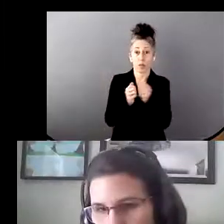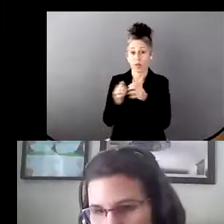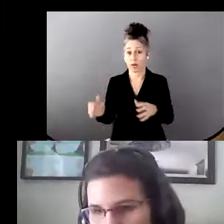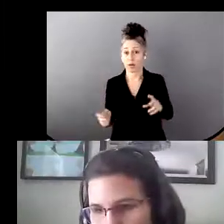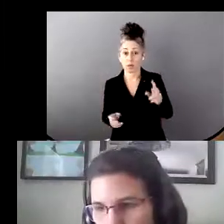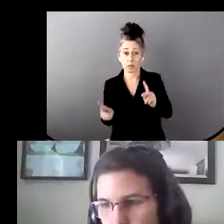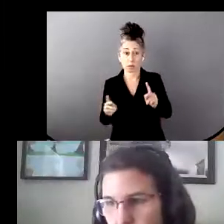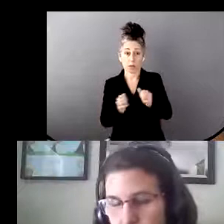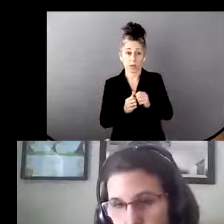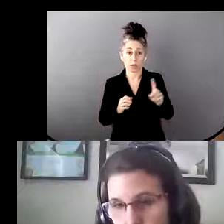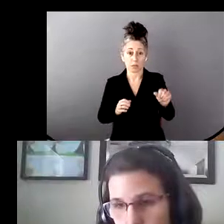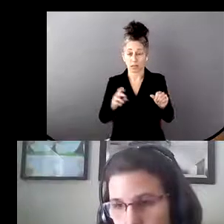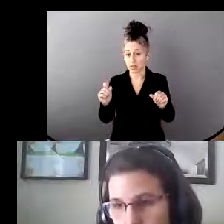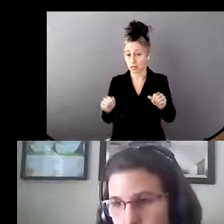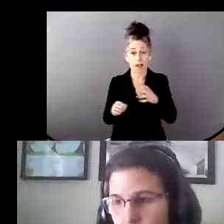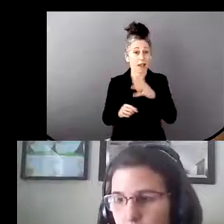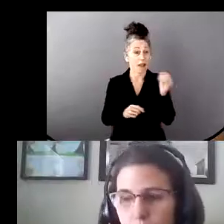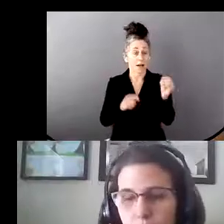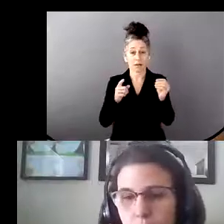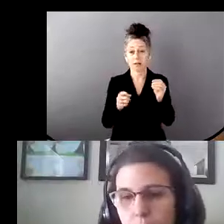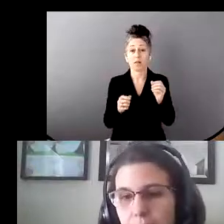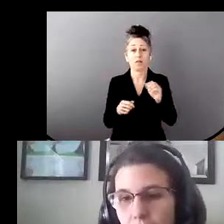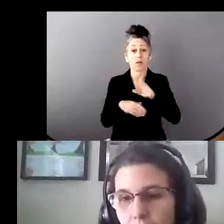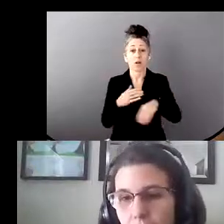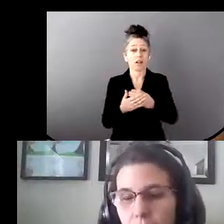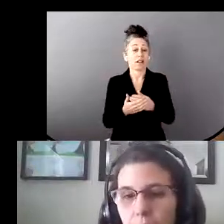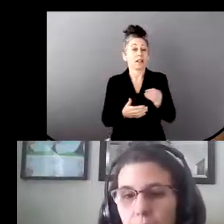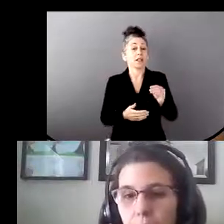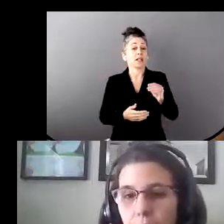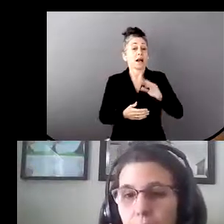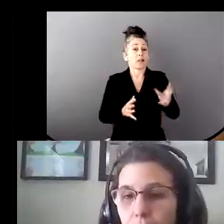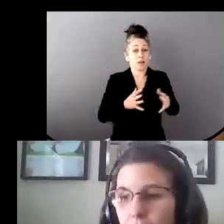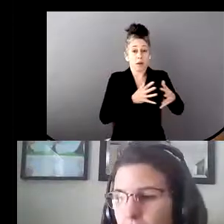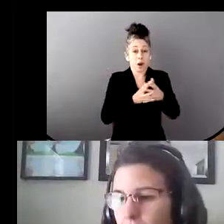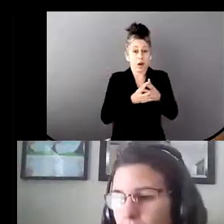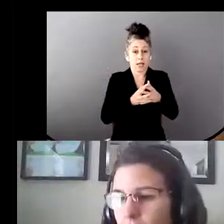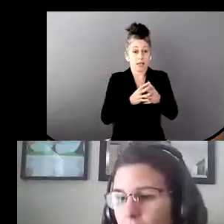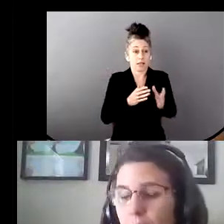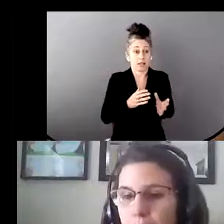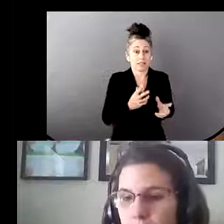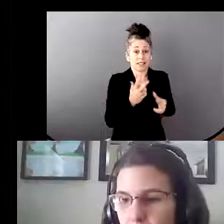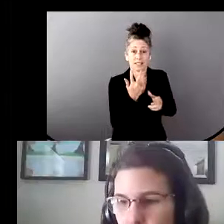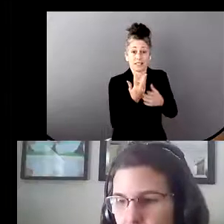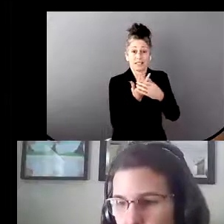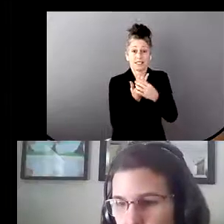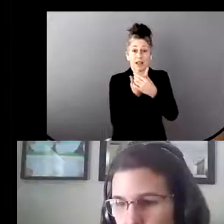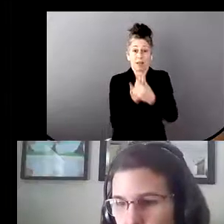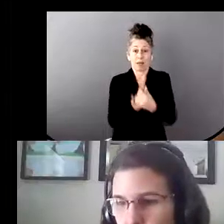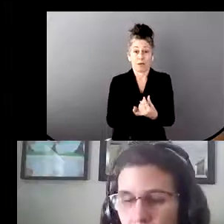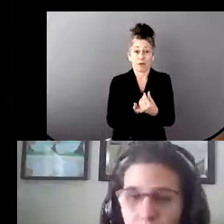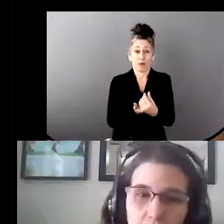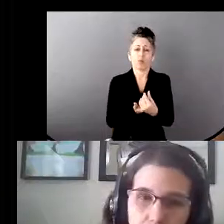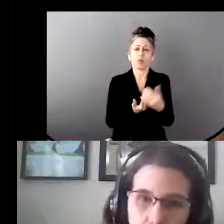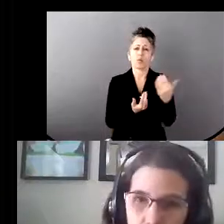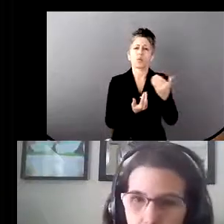between all races and African Americans. And when you put these two together, you get an area that really is in need of attention.